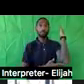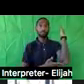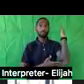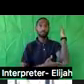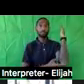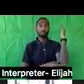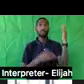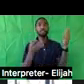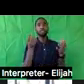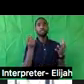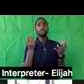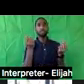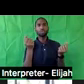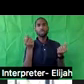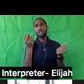one a little squeeze.